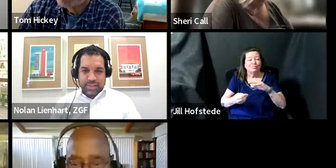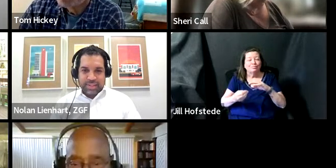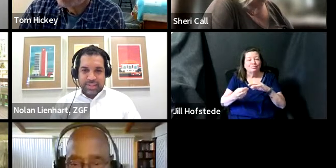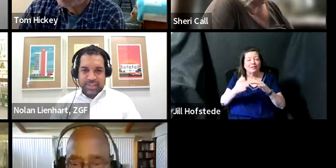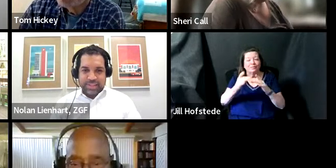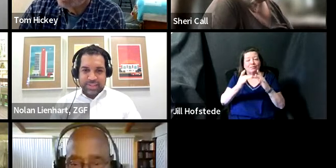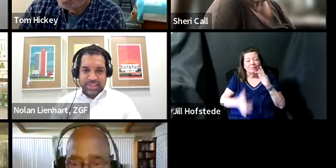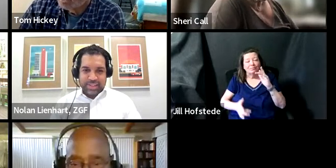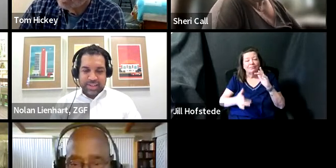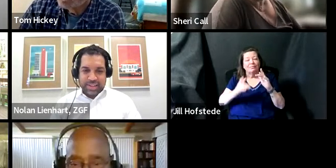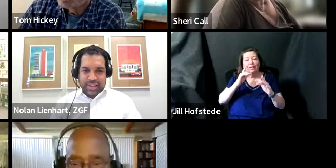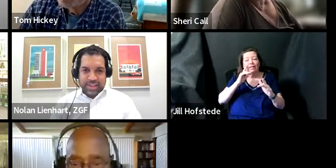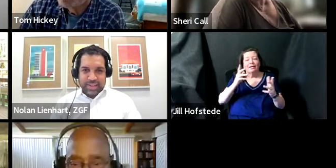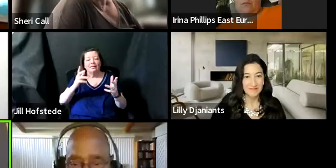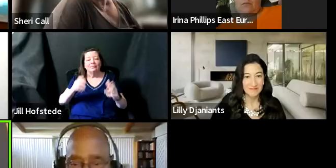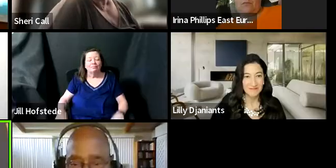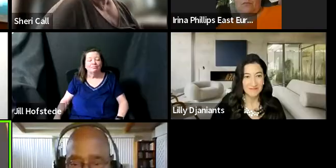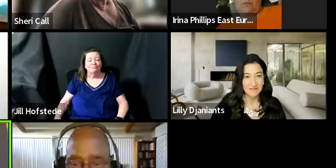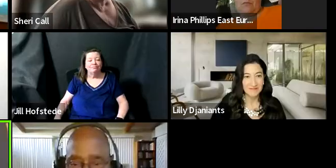Okay.